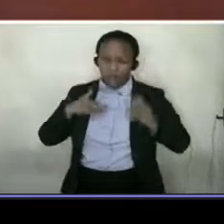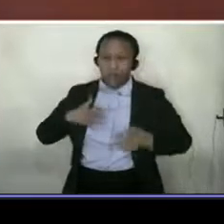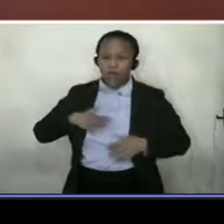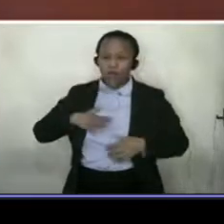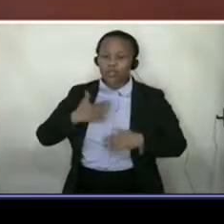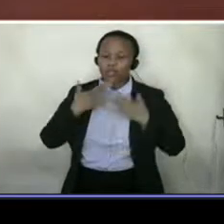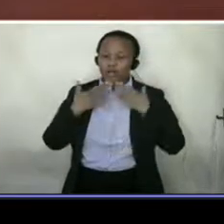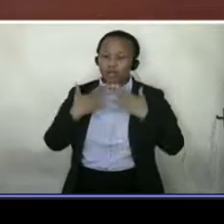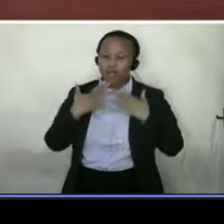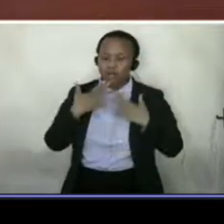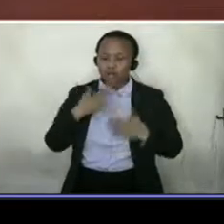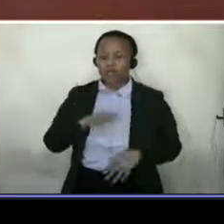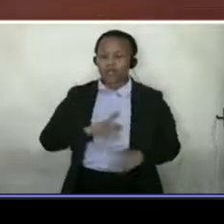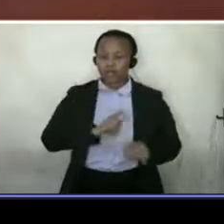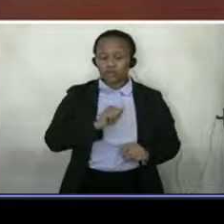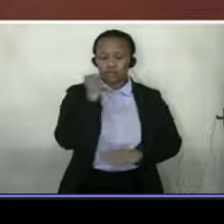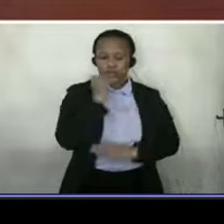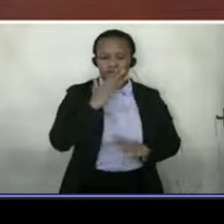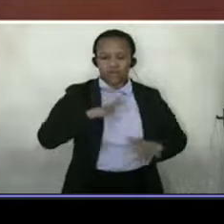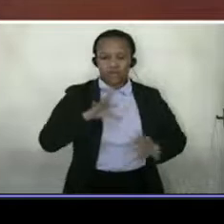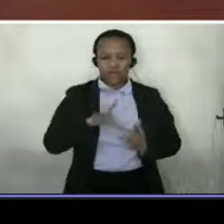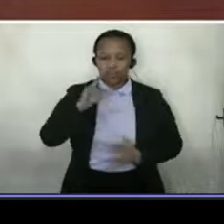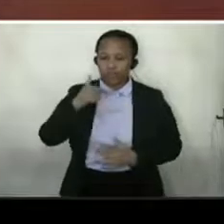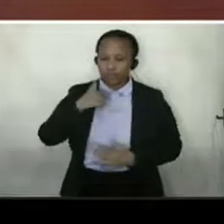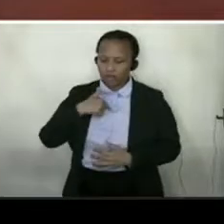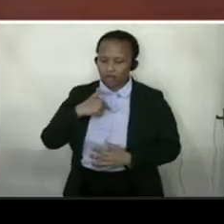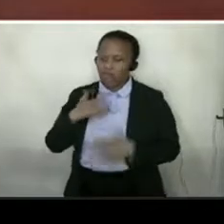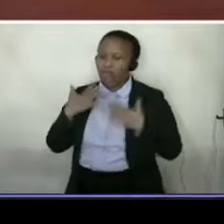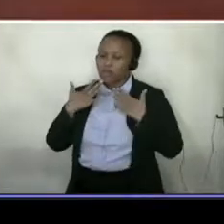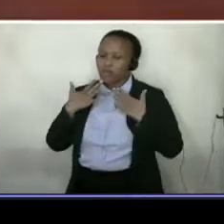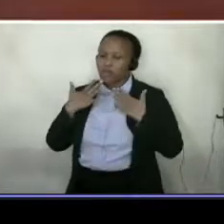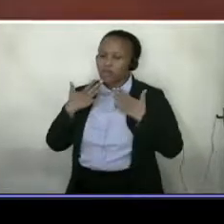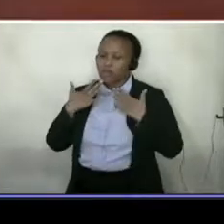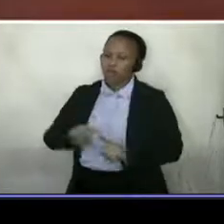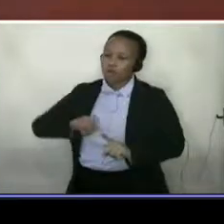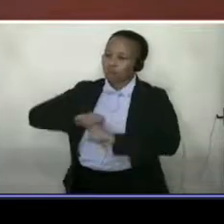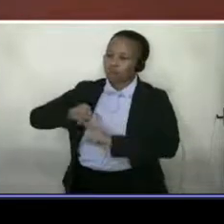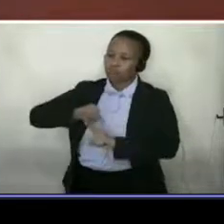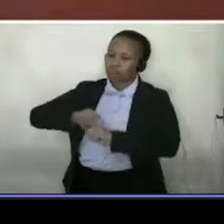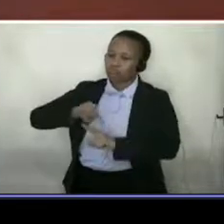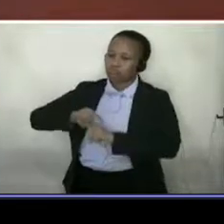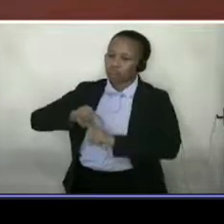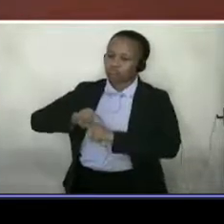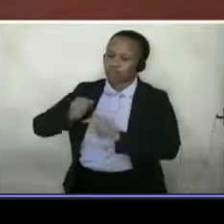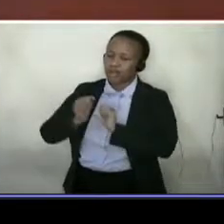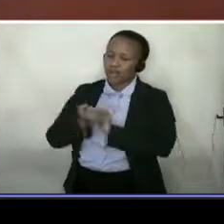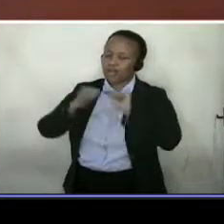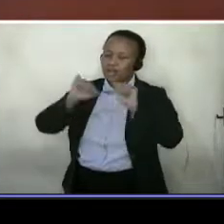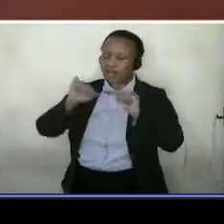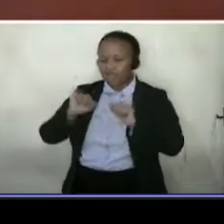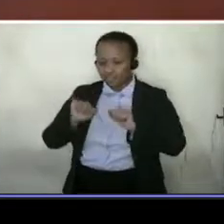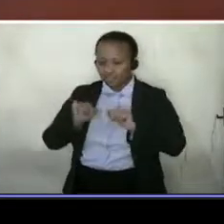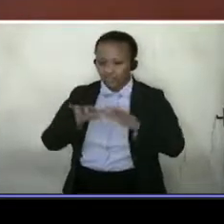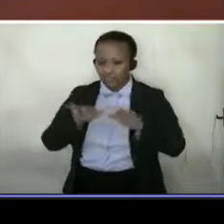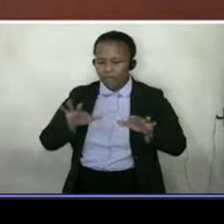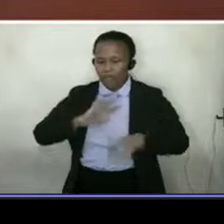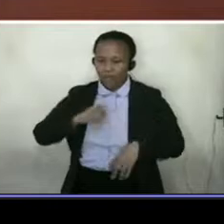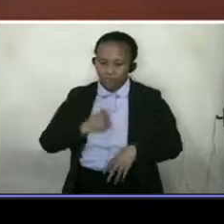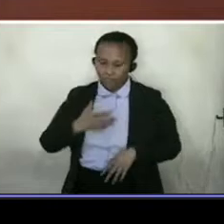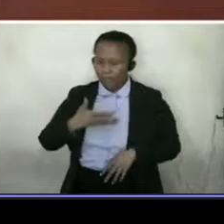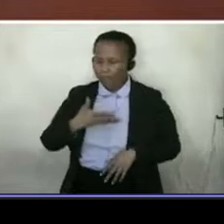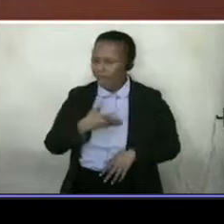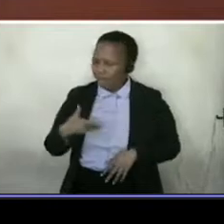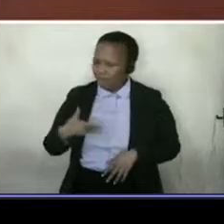of this country who fought for the liberation of our people, our mothers who are holding the fort at home and at